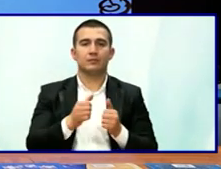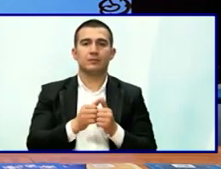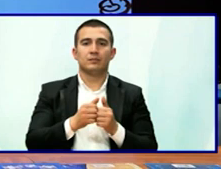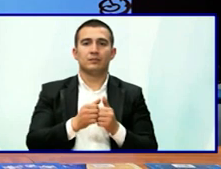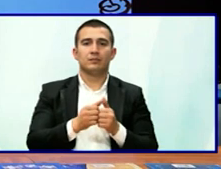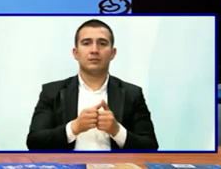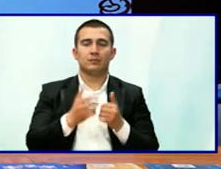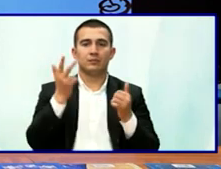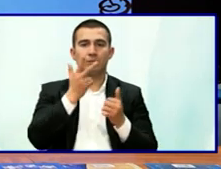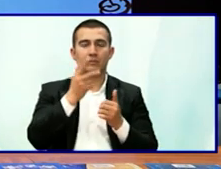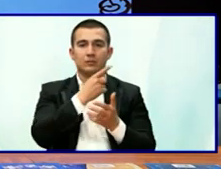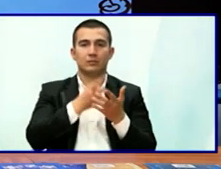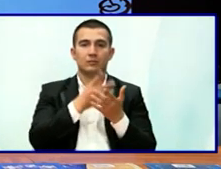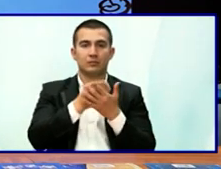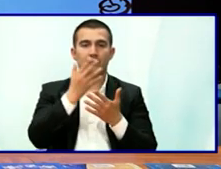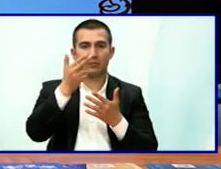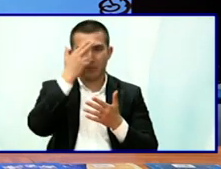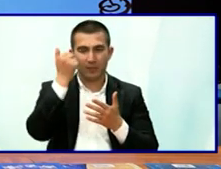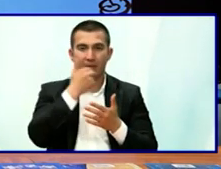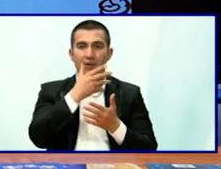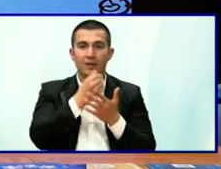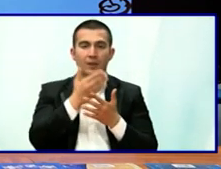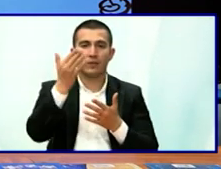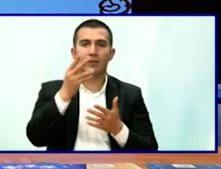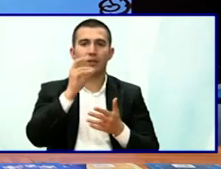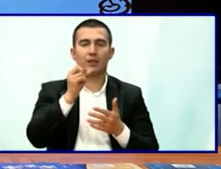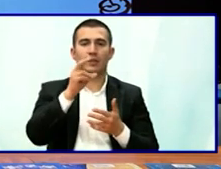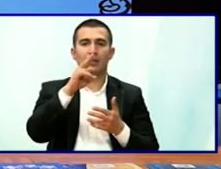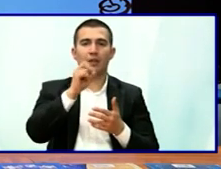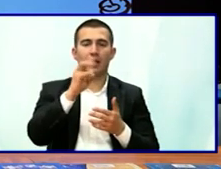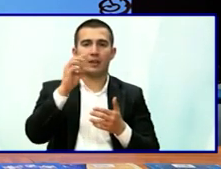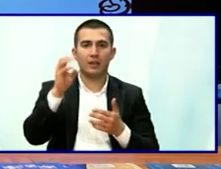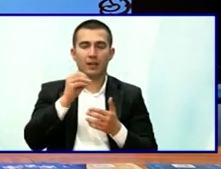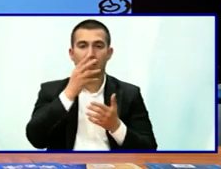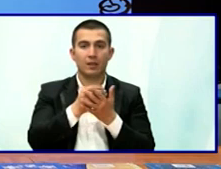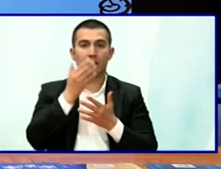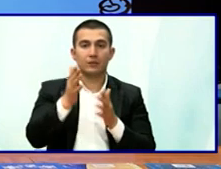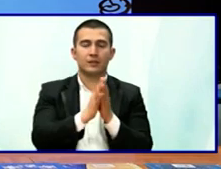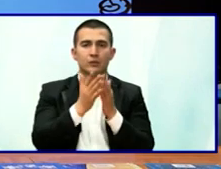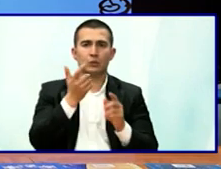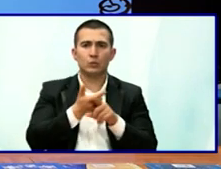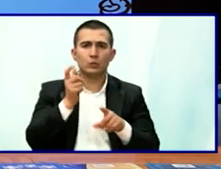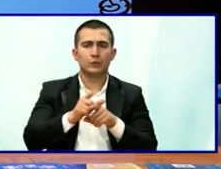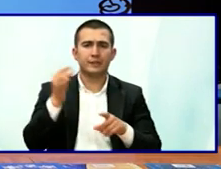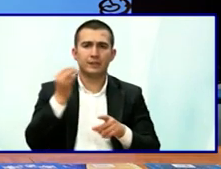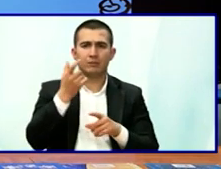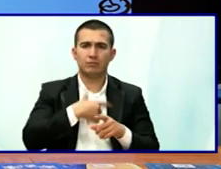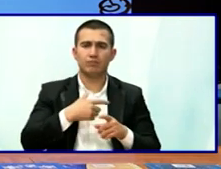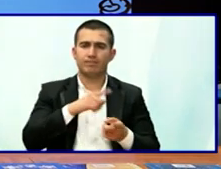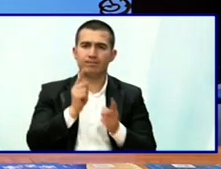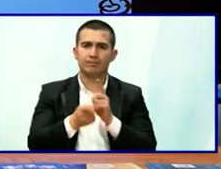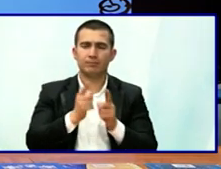javobi, italyan shoiri Dantening Ilohiy komediya asarini zo'r mahorat bilan o'zbek